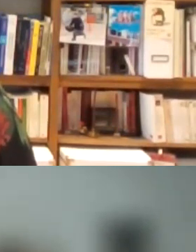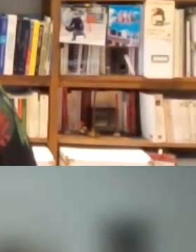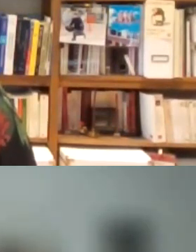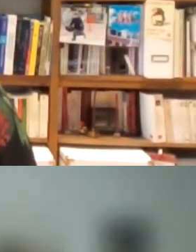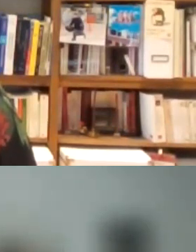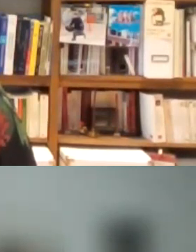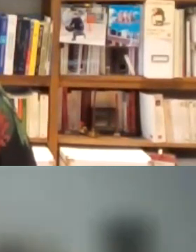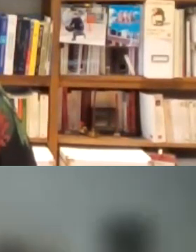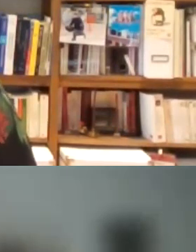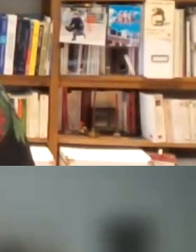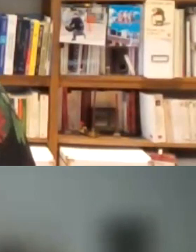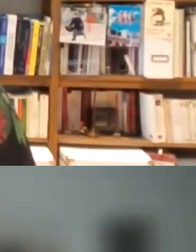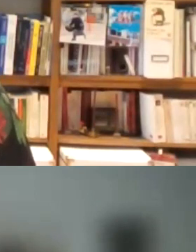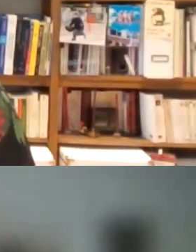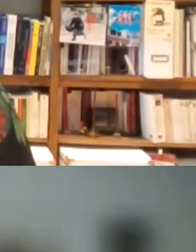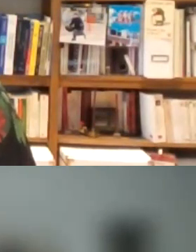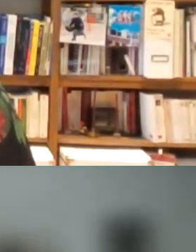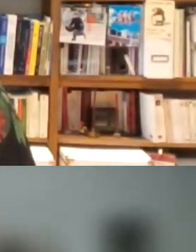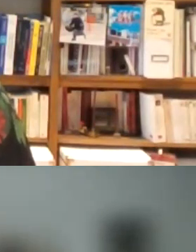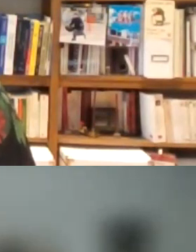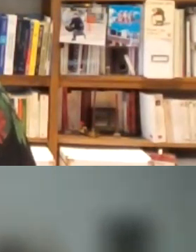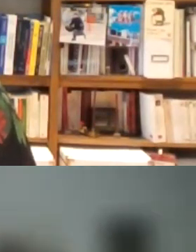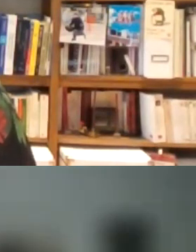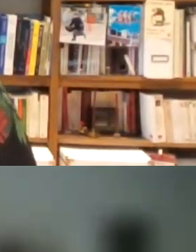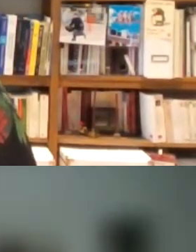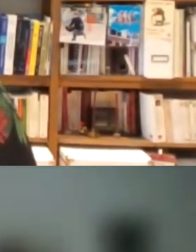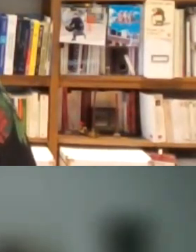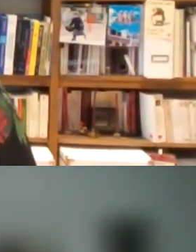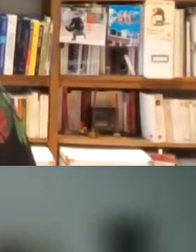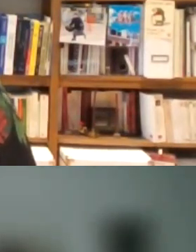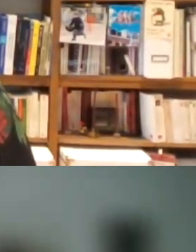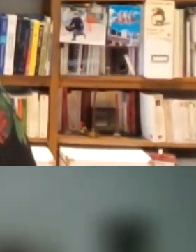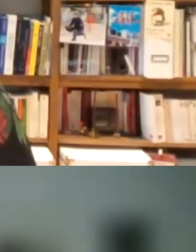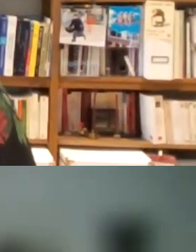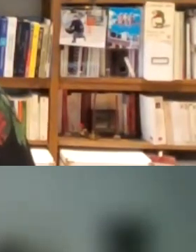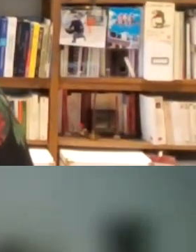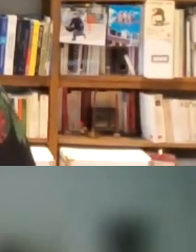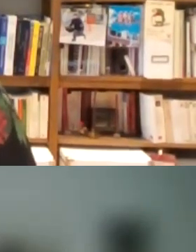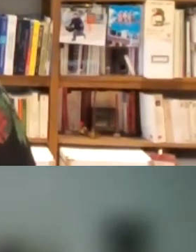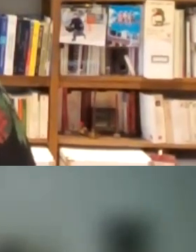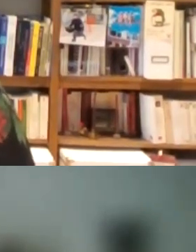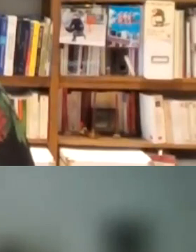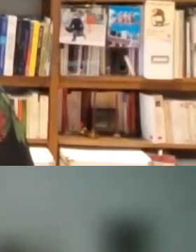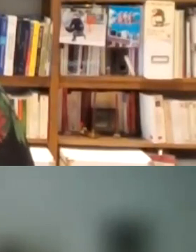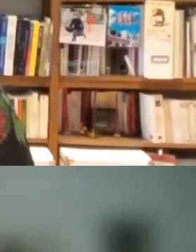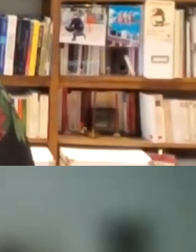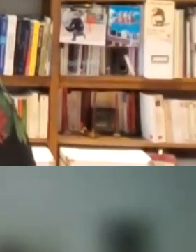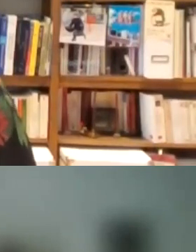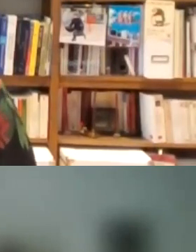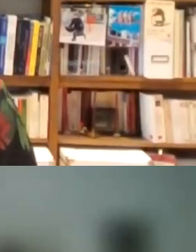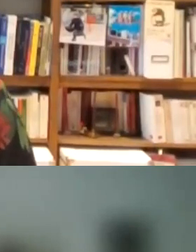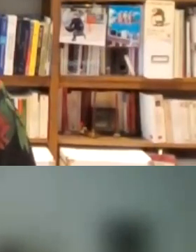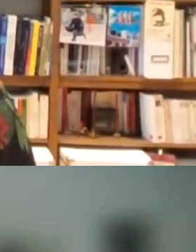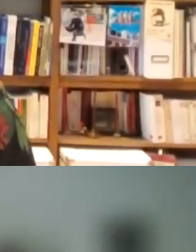learn. But so, and you mentioned another question I had for you. I'm just monitoring the chat. There we go. We have a